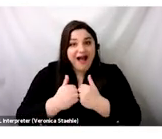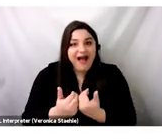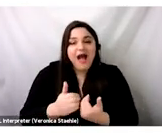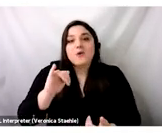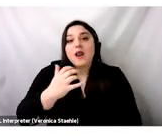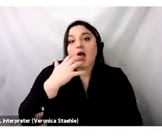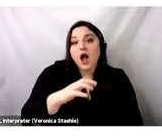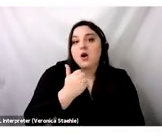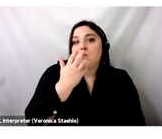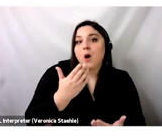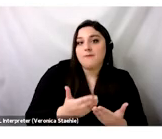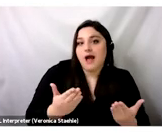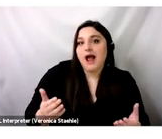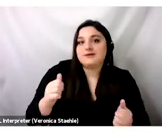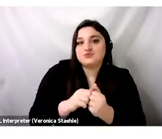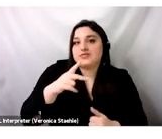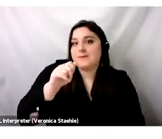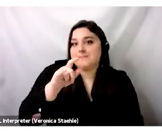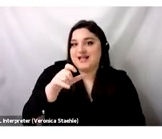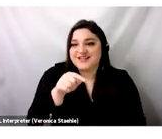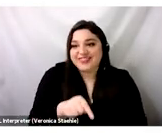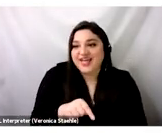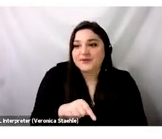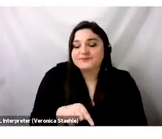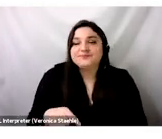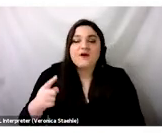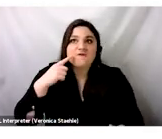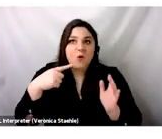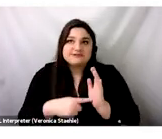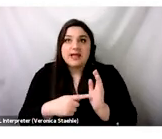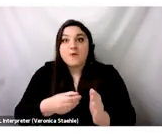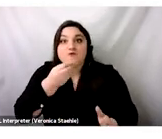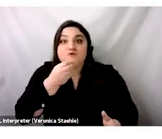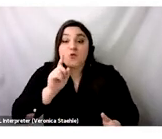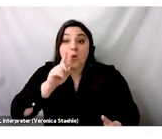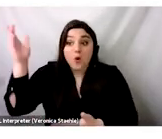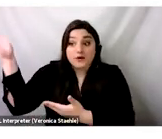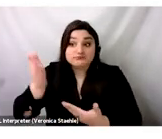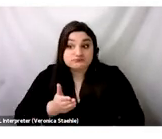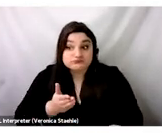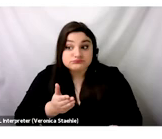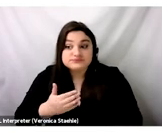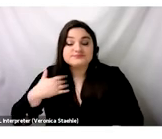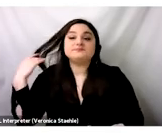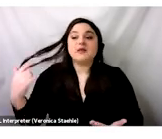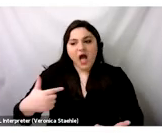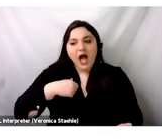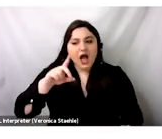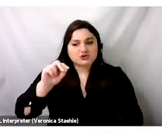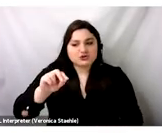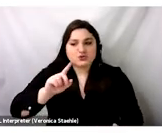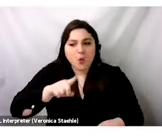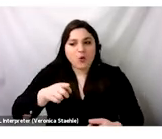like containing food items. So I try to, like when I get takeout, because